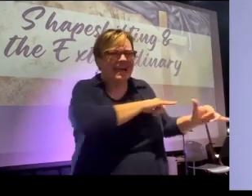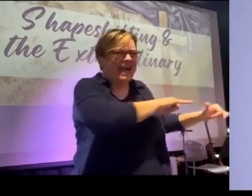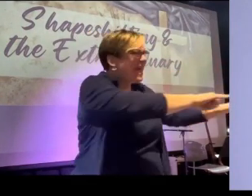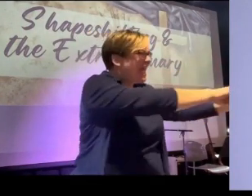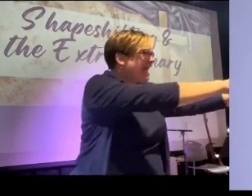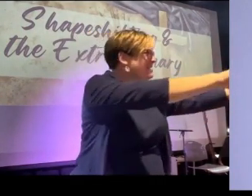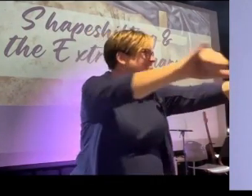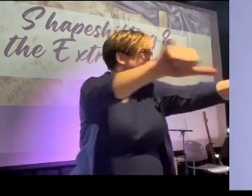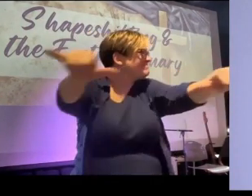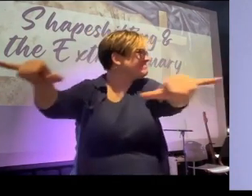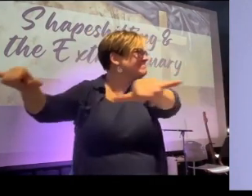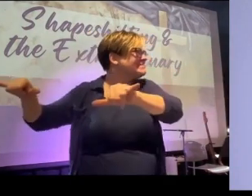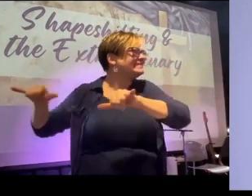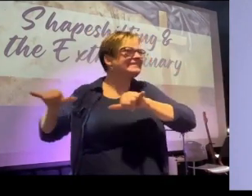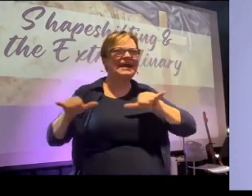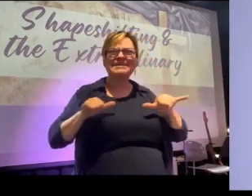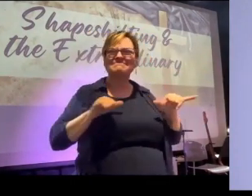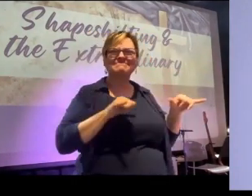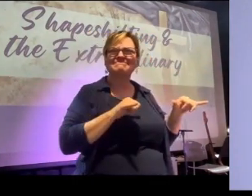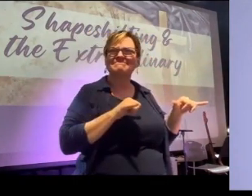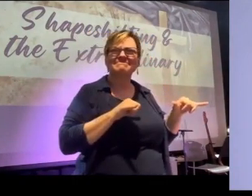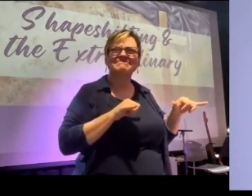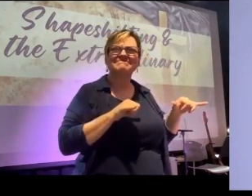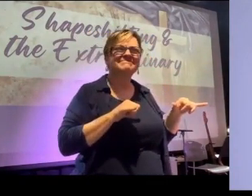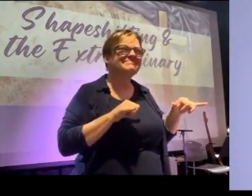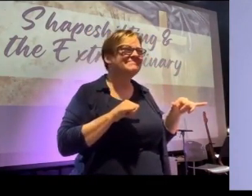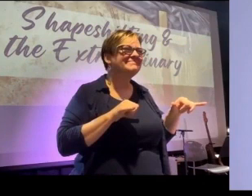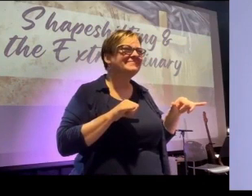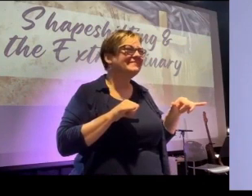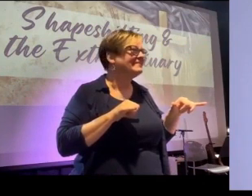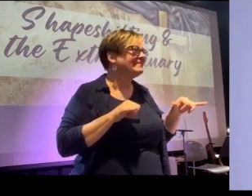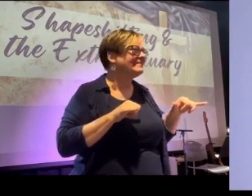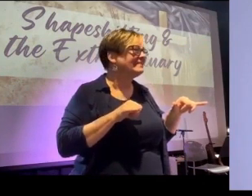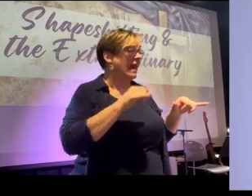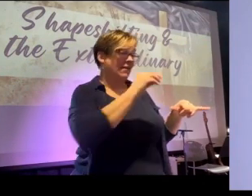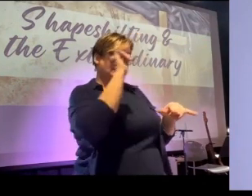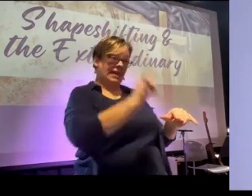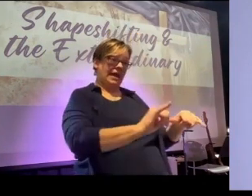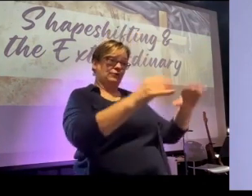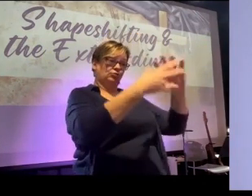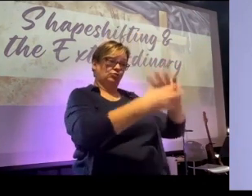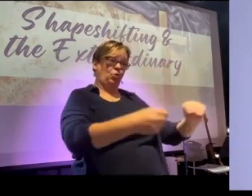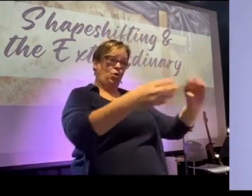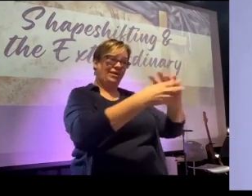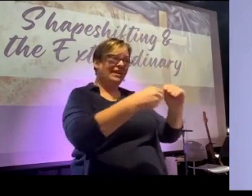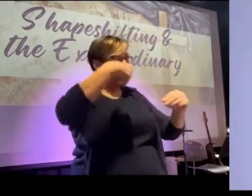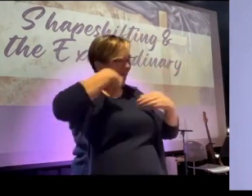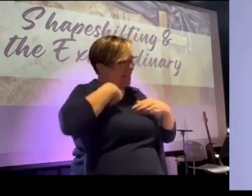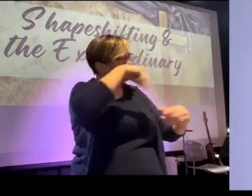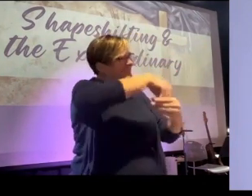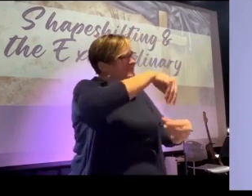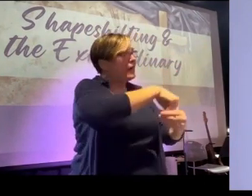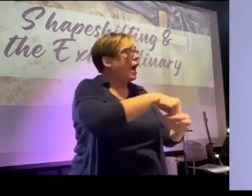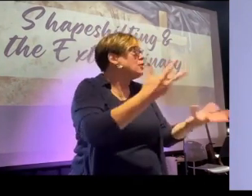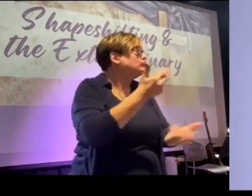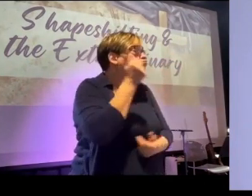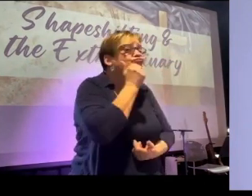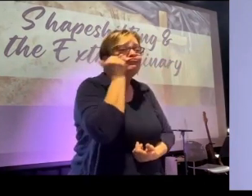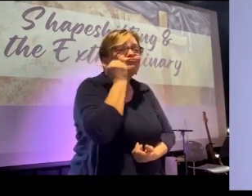And it is a story that contains the ordinary. It is a story that contains